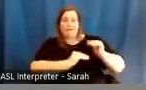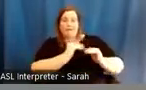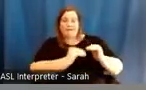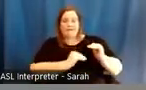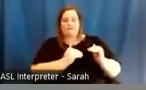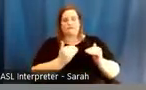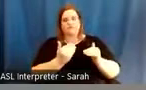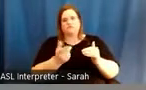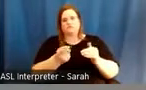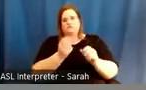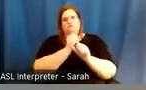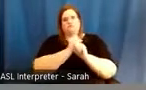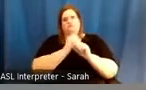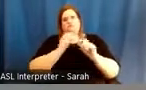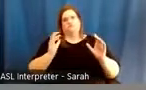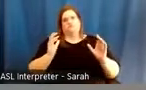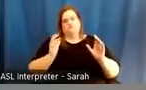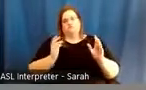imagine.